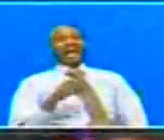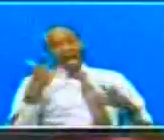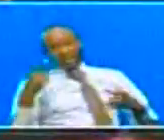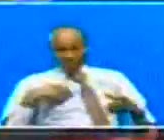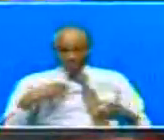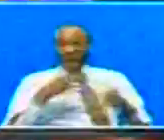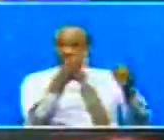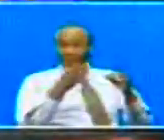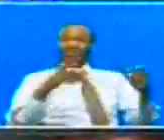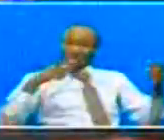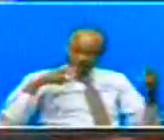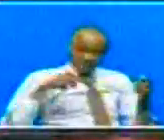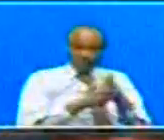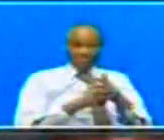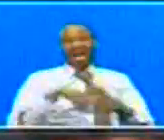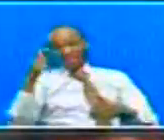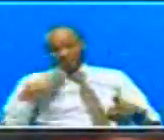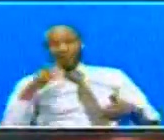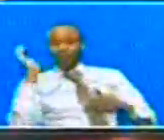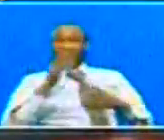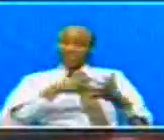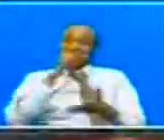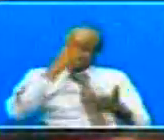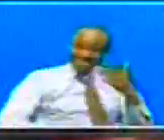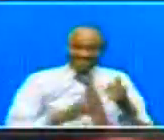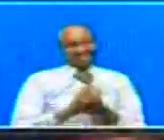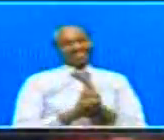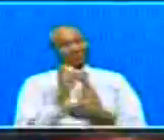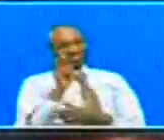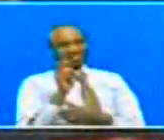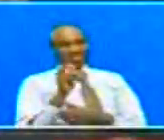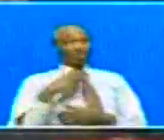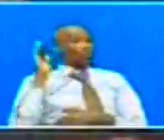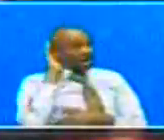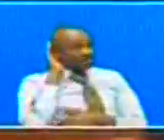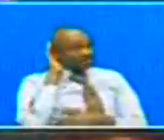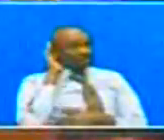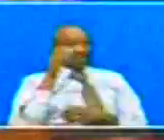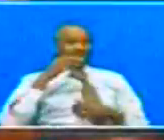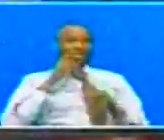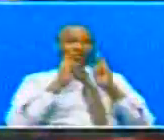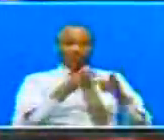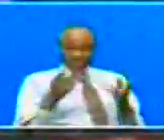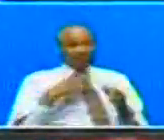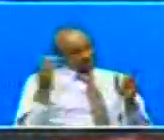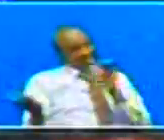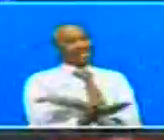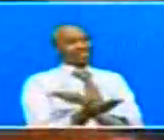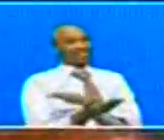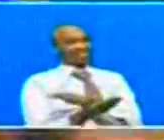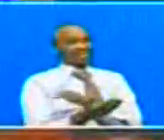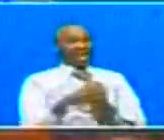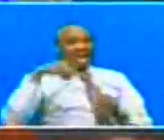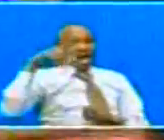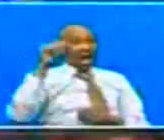frozen. Some will pay taxes they've never had to pay. I don't know if you've ever heard of something called crawl report. It can go under the carpet. Yes. I'm going to